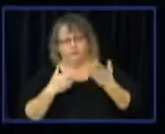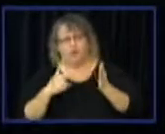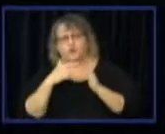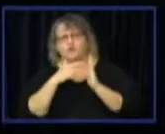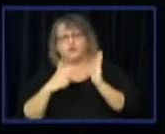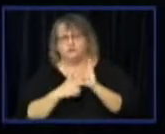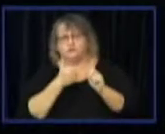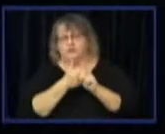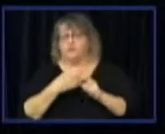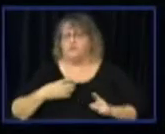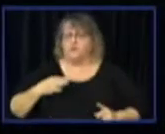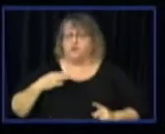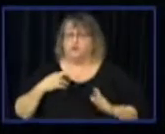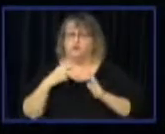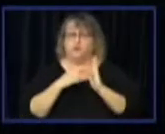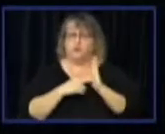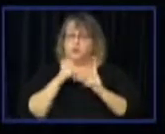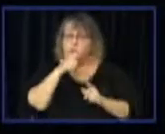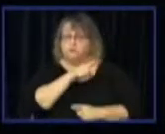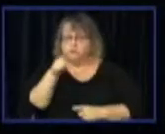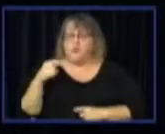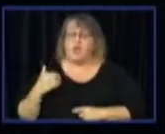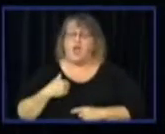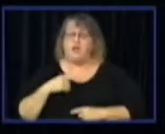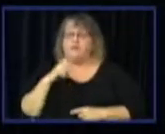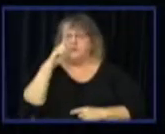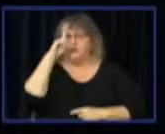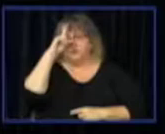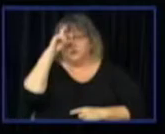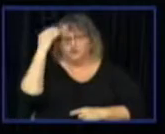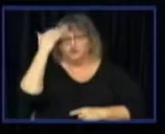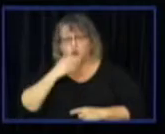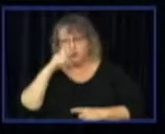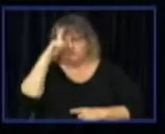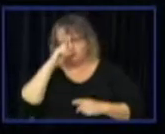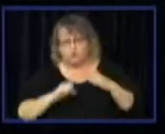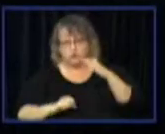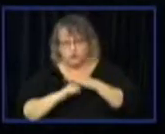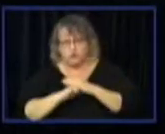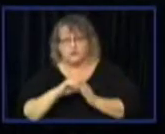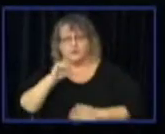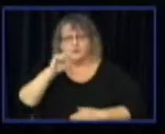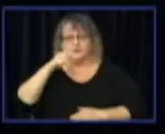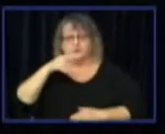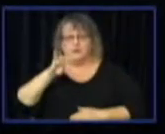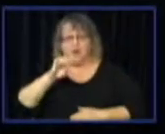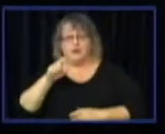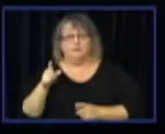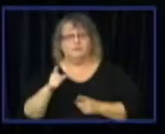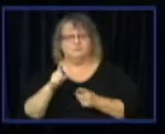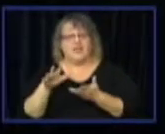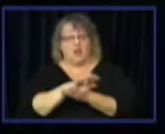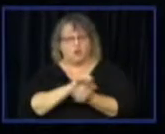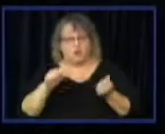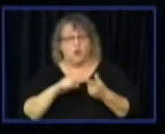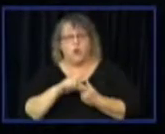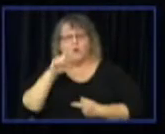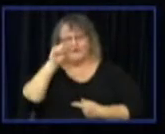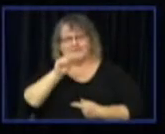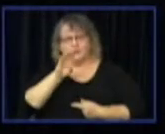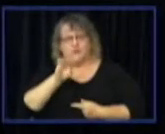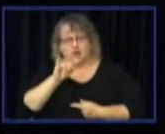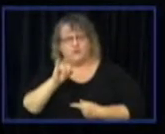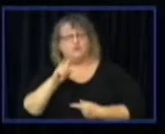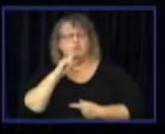which is voluntary for individuals who've had stroke, spinal cord injury, or traumatic brain injury. It's